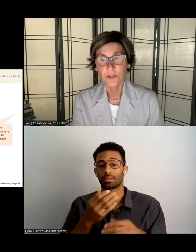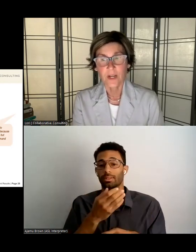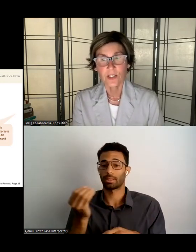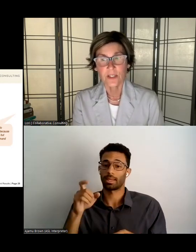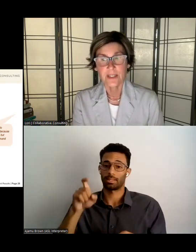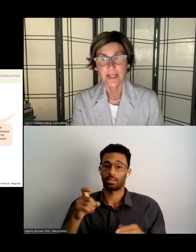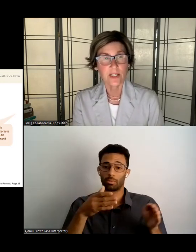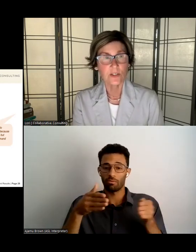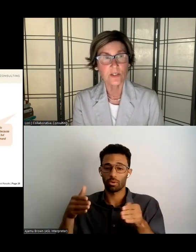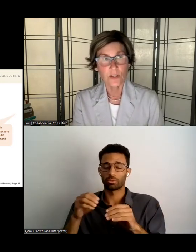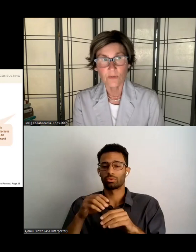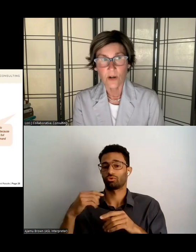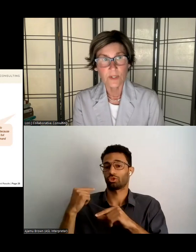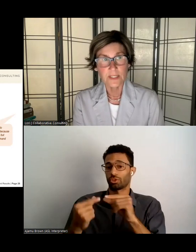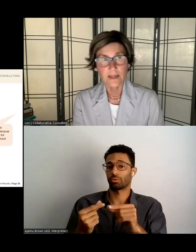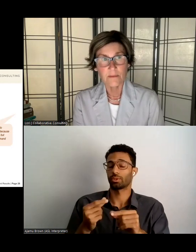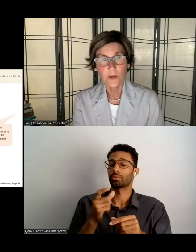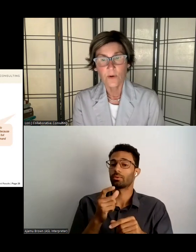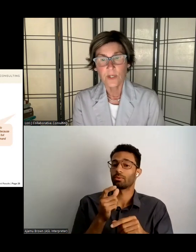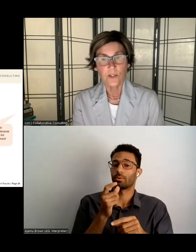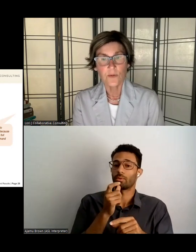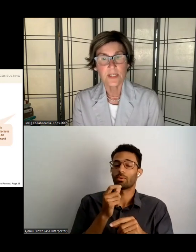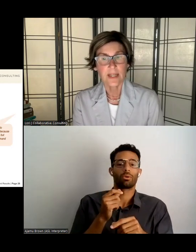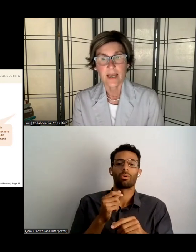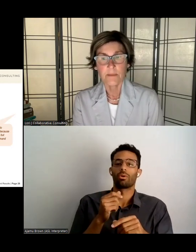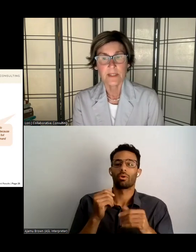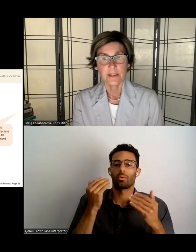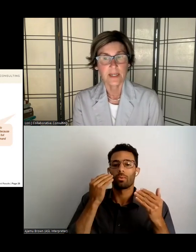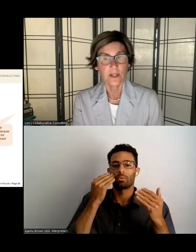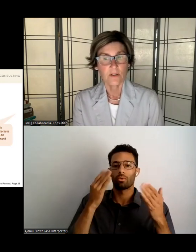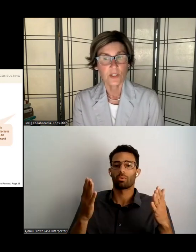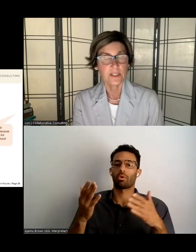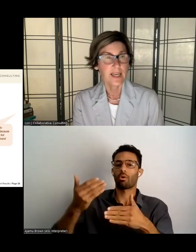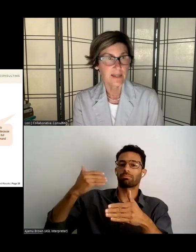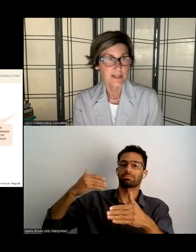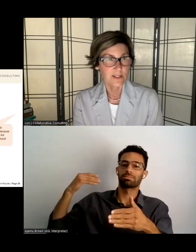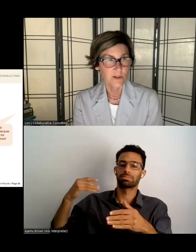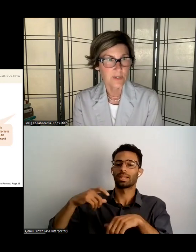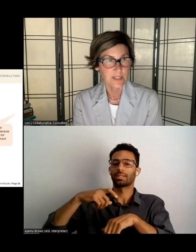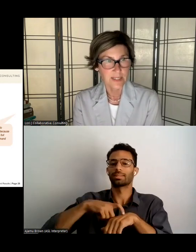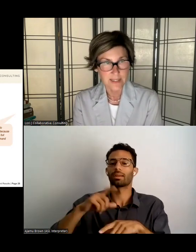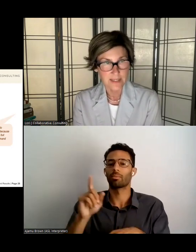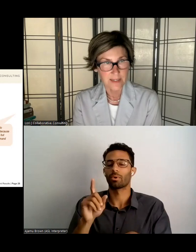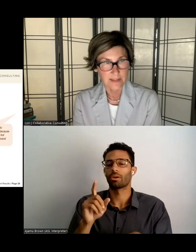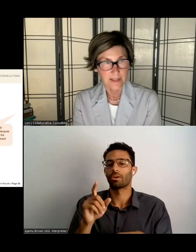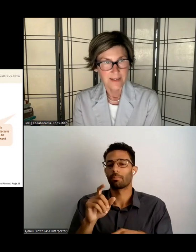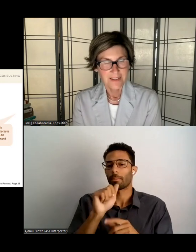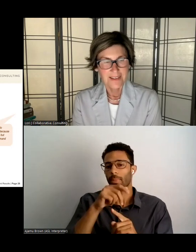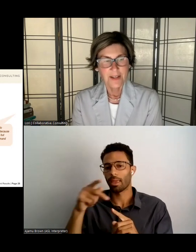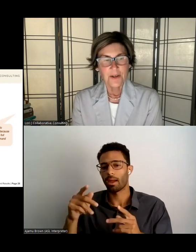to generations that actually don't know a time when using apps and technology to access services